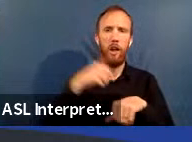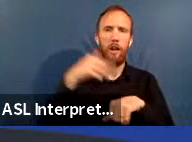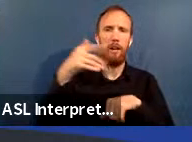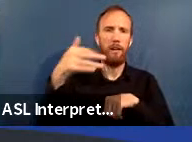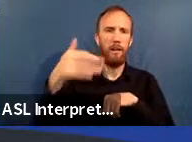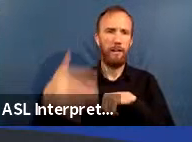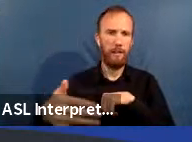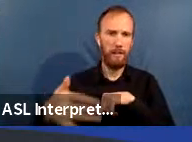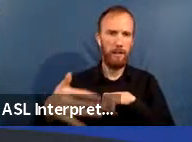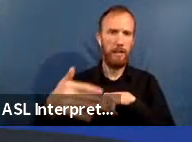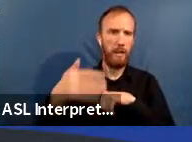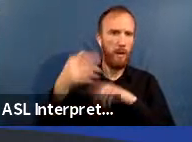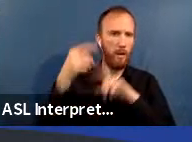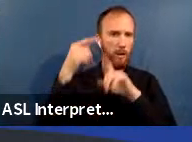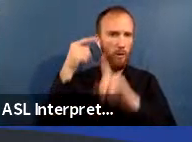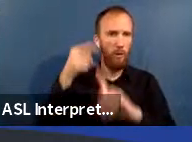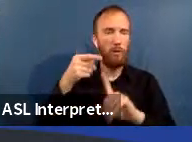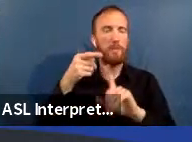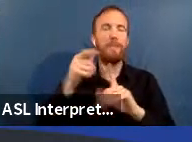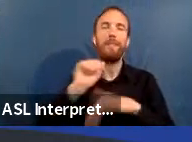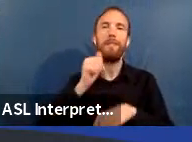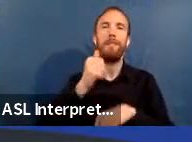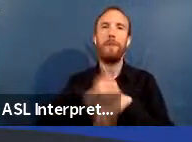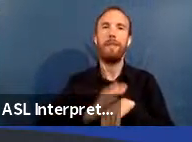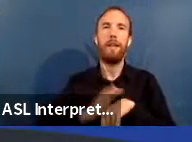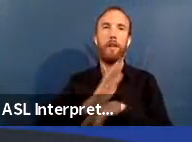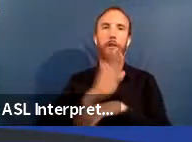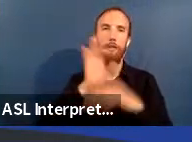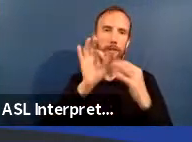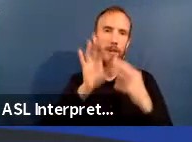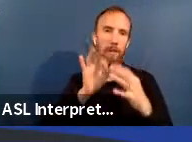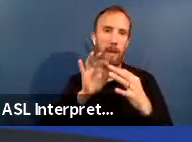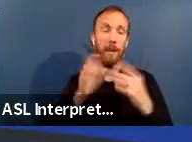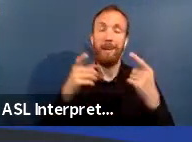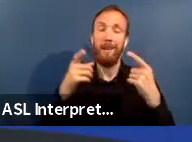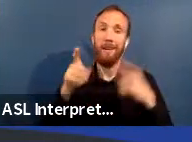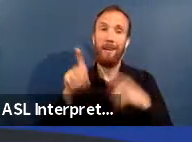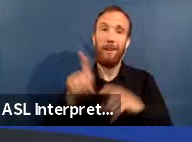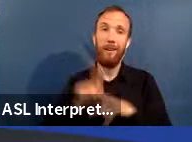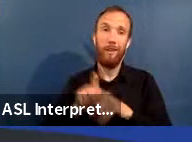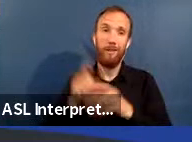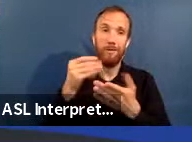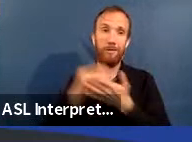public feedback, and the available capital funding is a key driver in that.